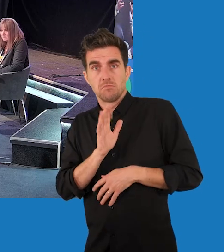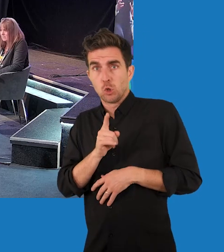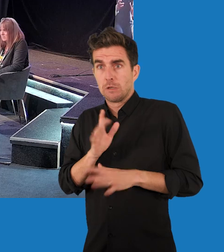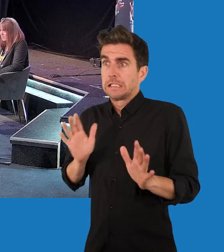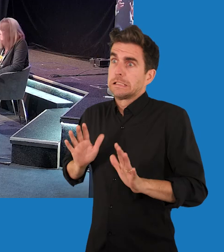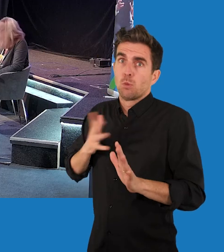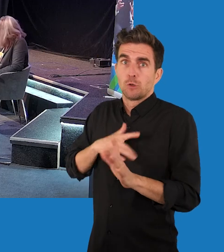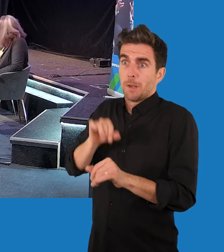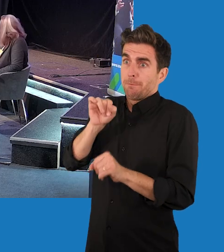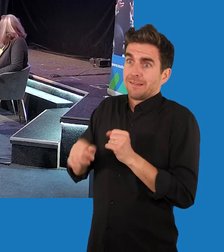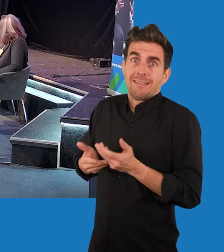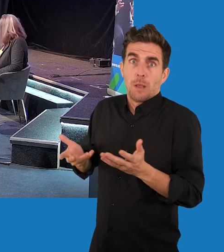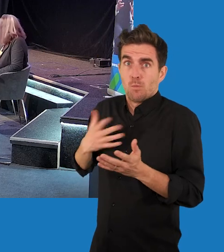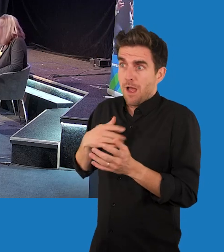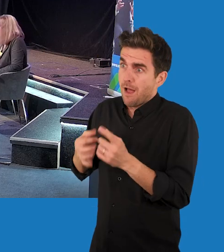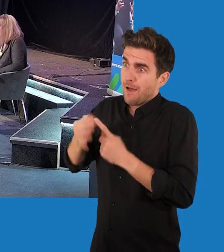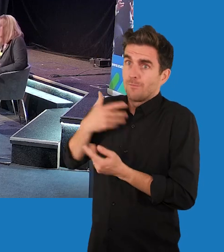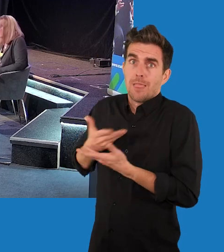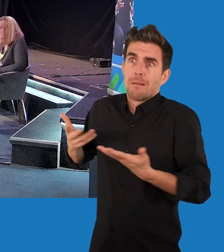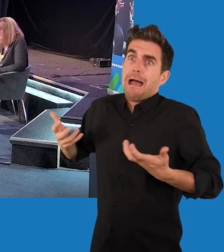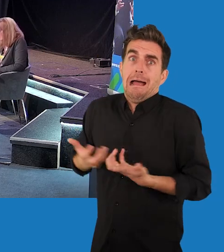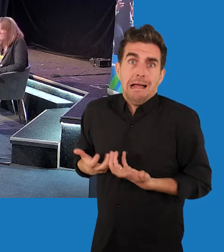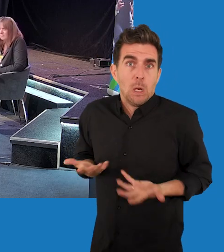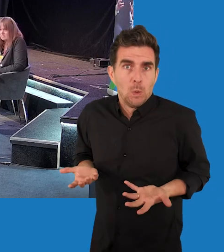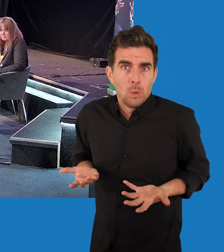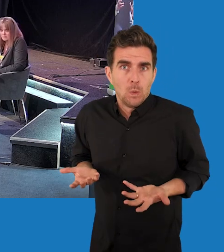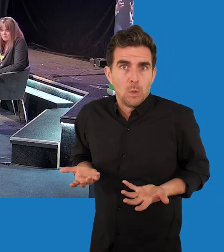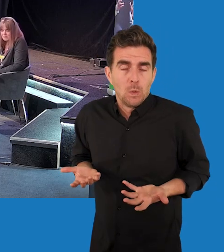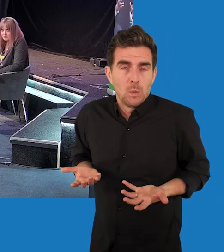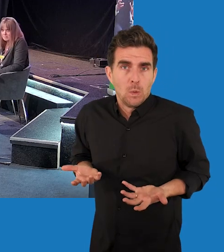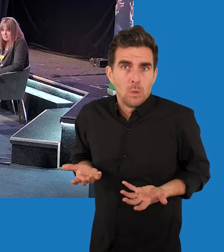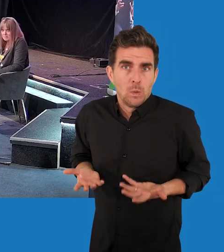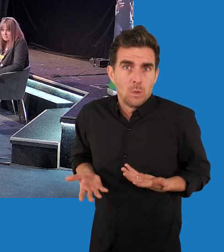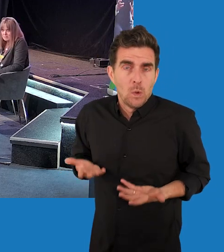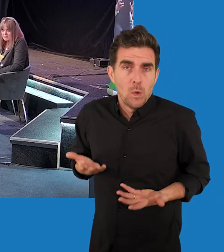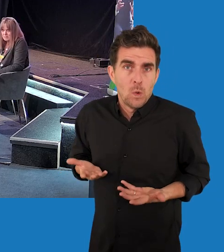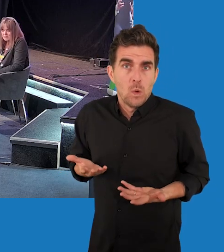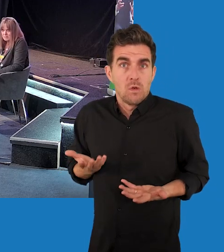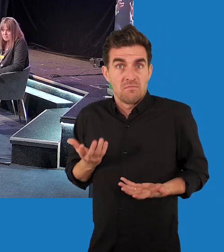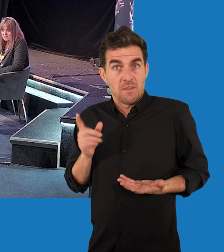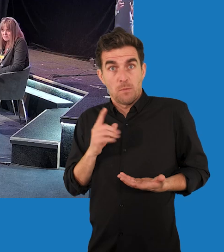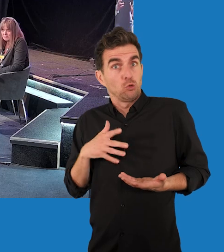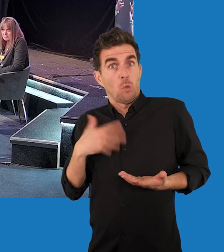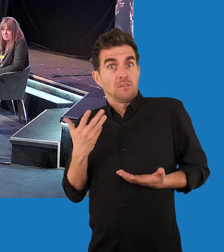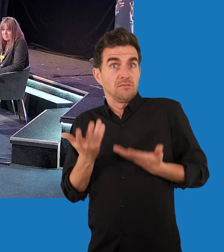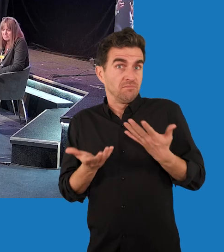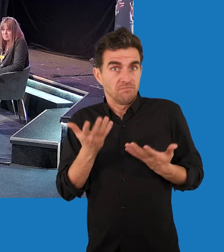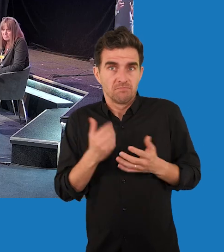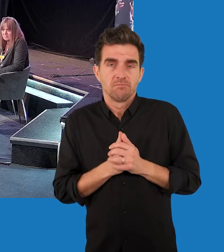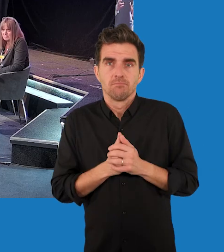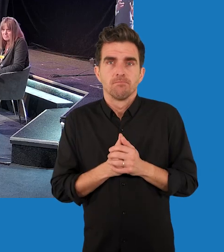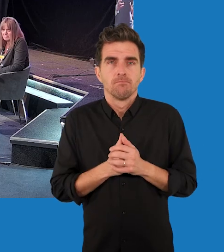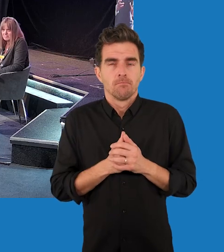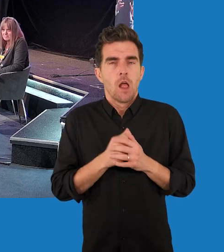won't engage if you're wanting to prevent? Because if you're wanting to prevent, I'm guessing the people who don't want to engage with you are